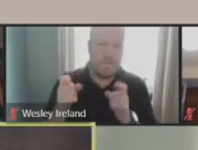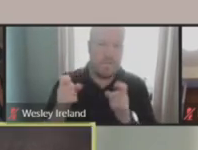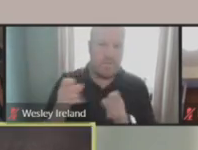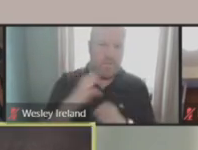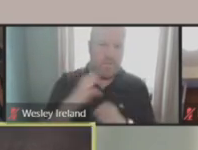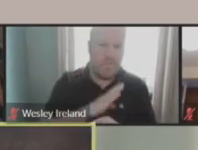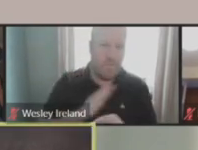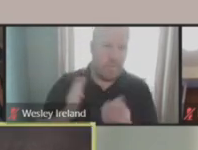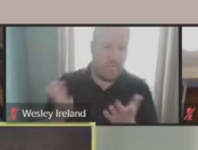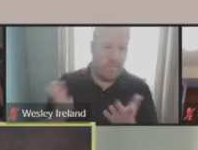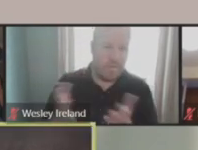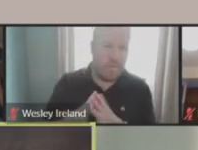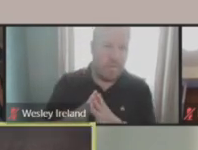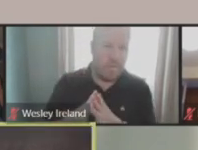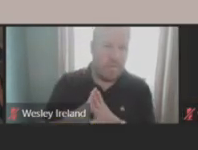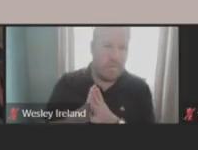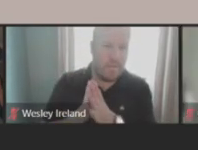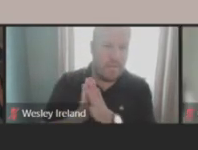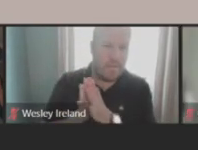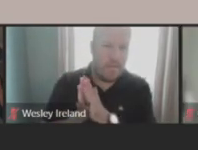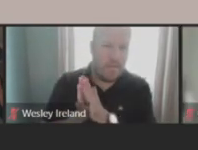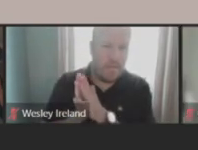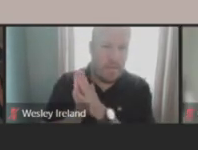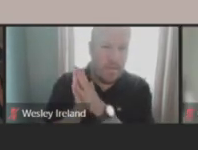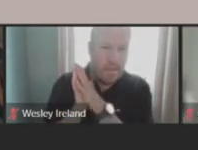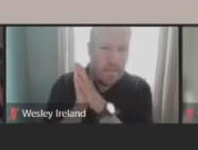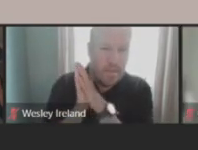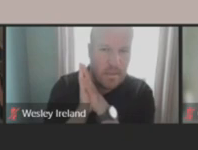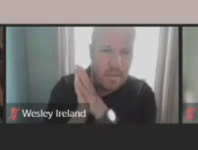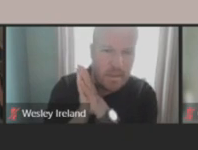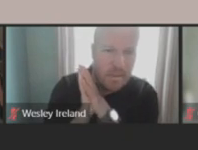Any further questions or comments from the board?